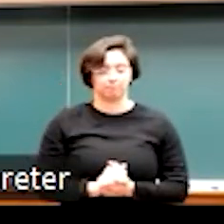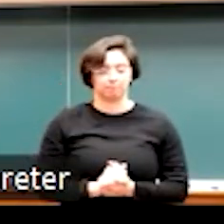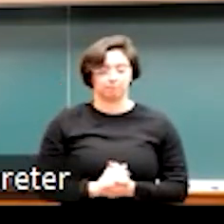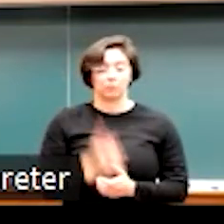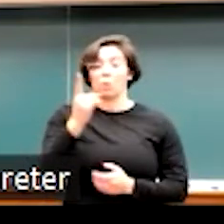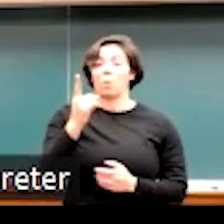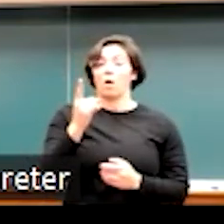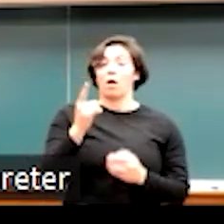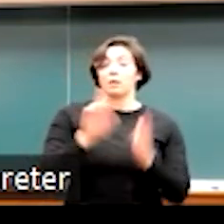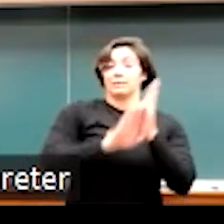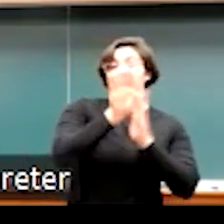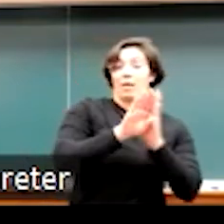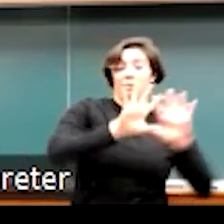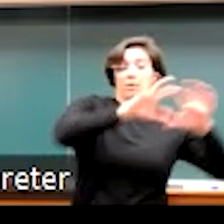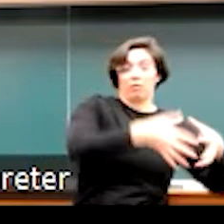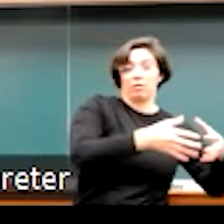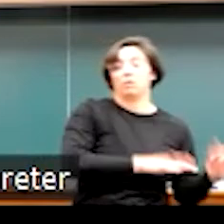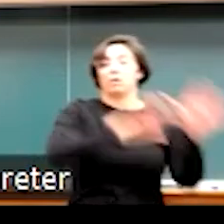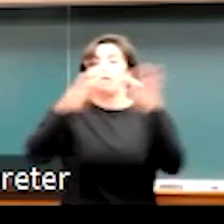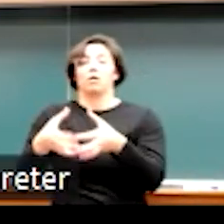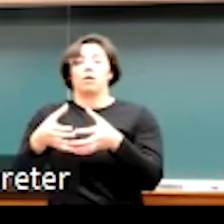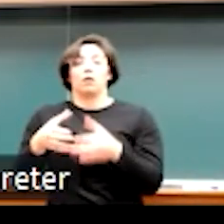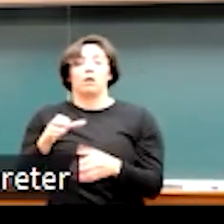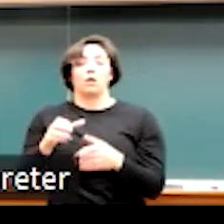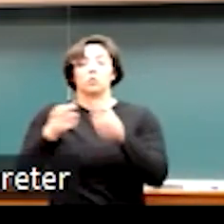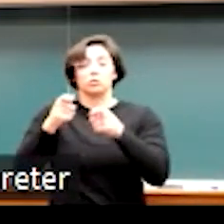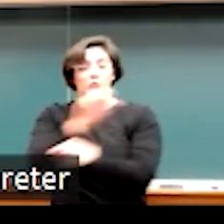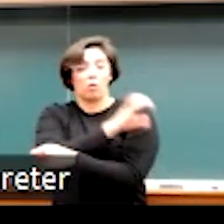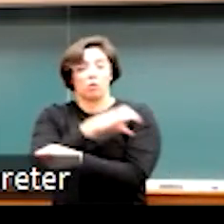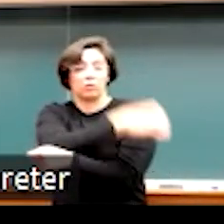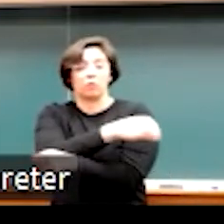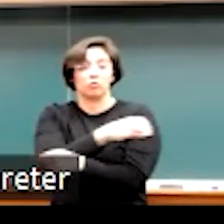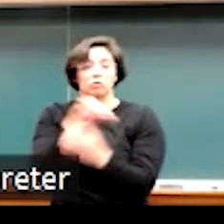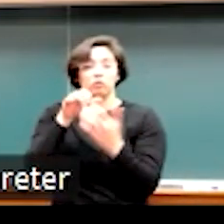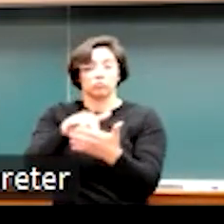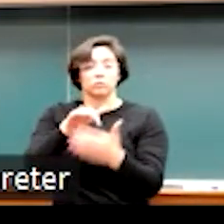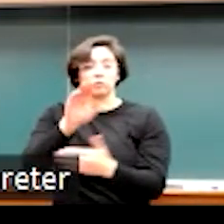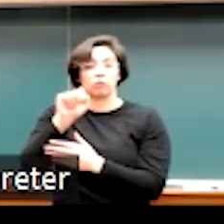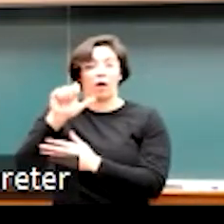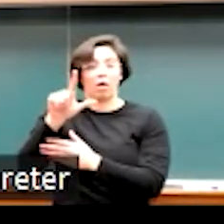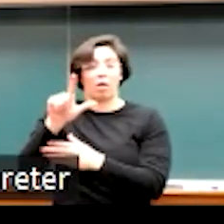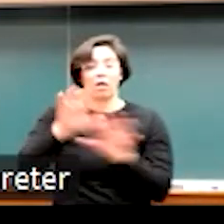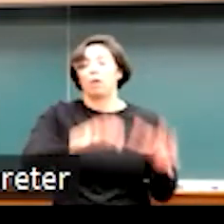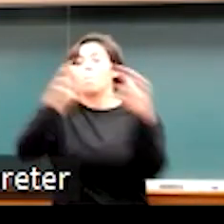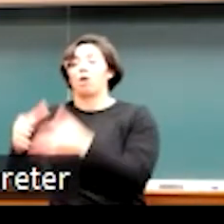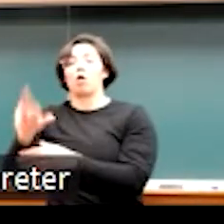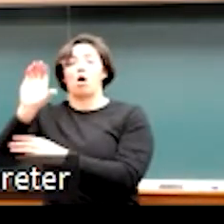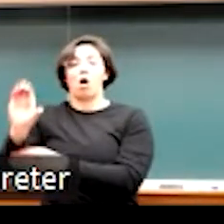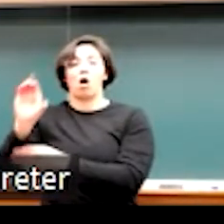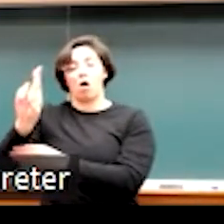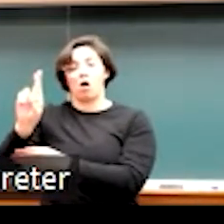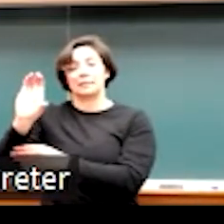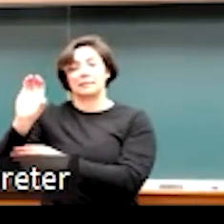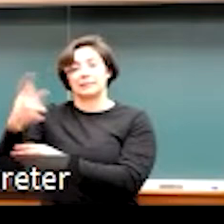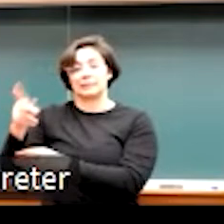phase, and two is the randomized controlled trial phase. We have completed the developmental phase. We are well into the RCT phase for